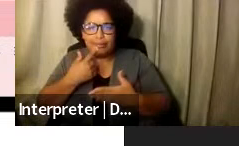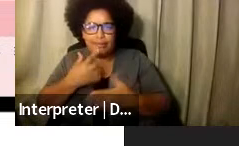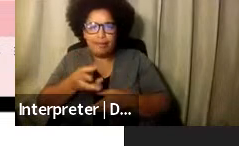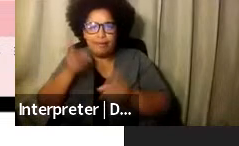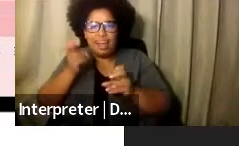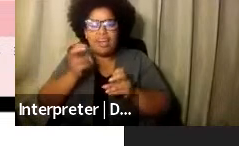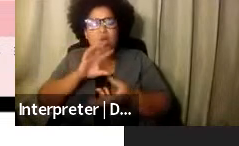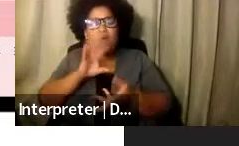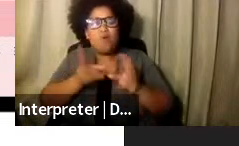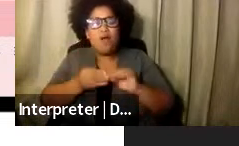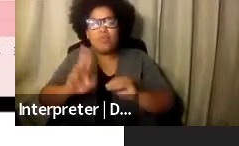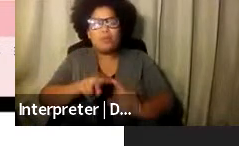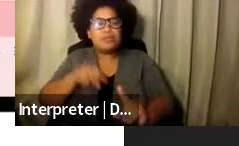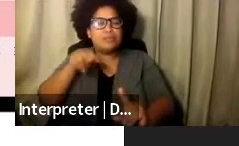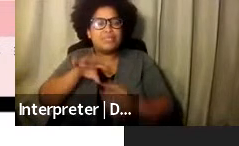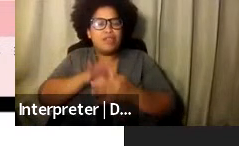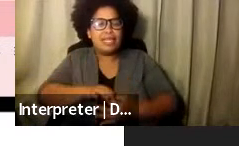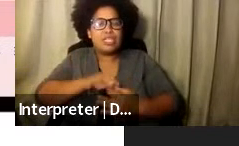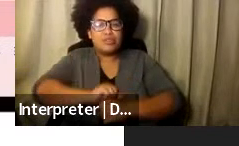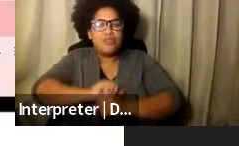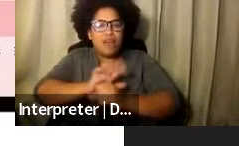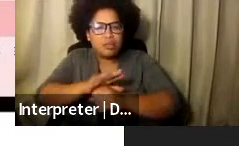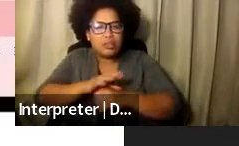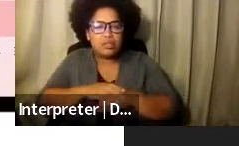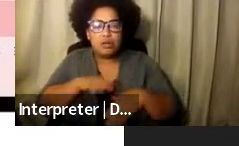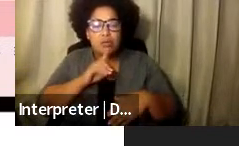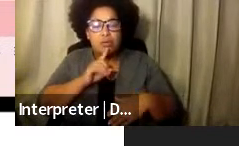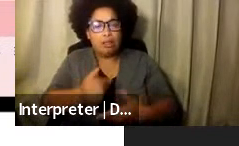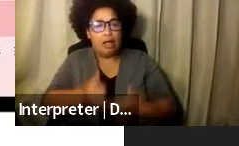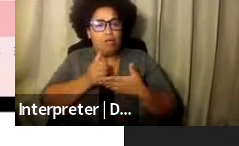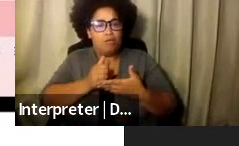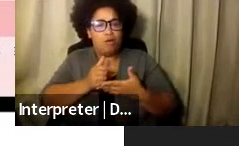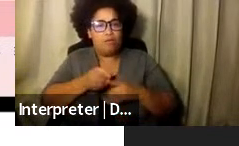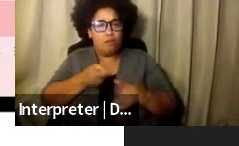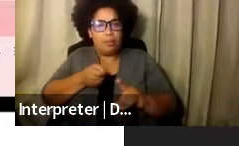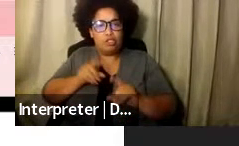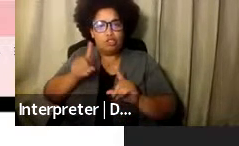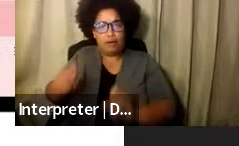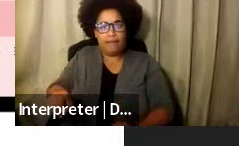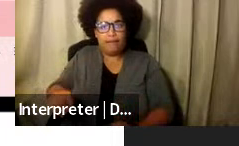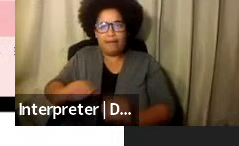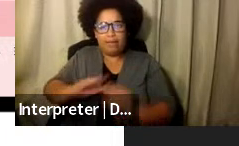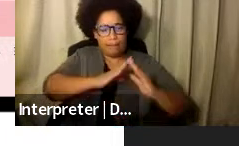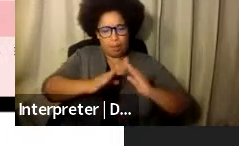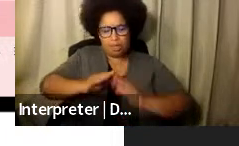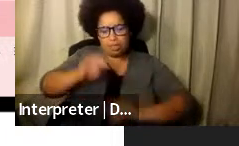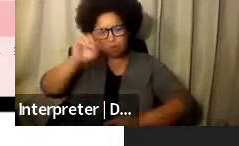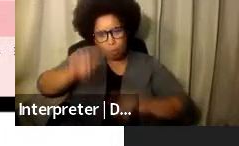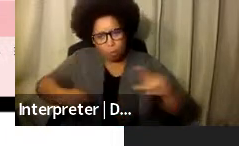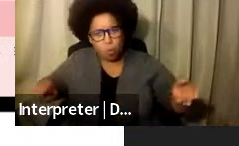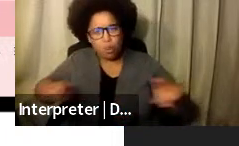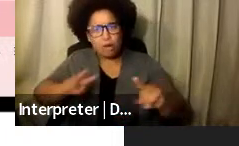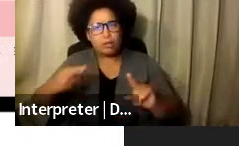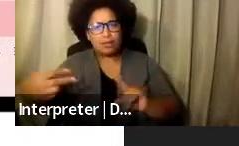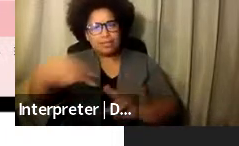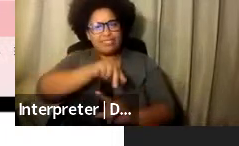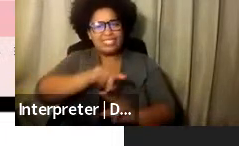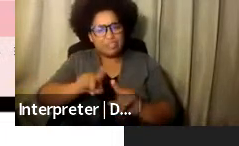was very helpful in learning the many perspectives of the community and how they differ from one another.